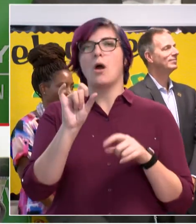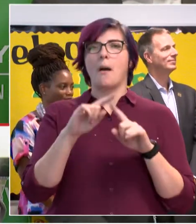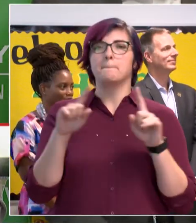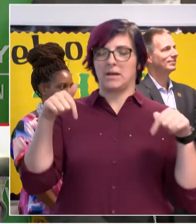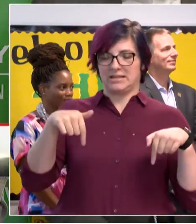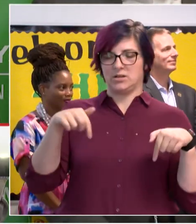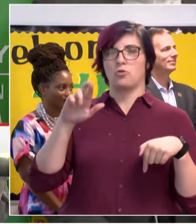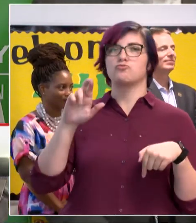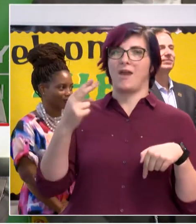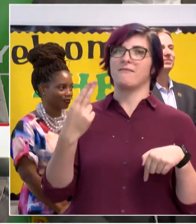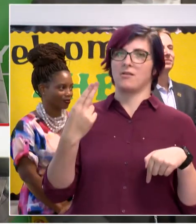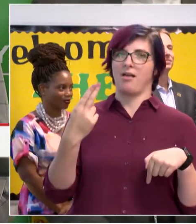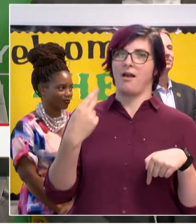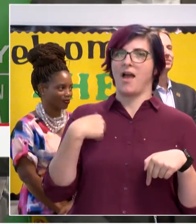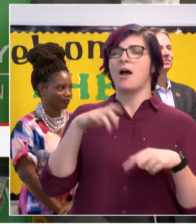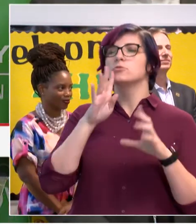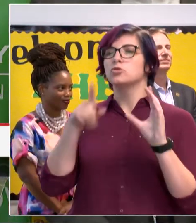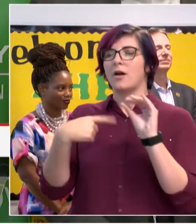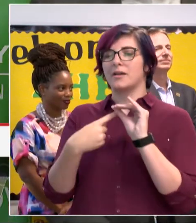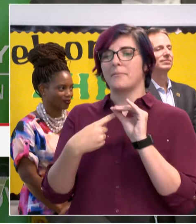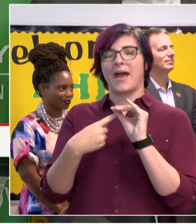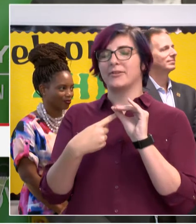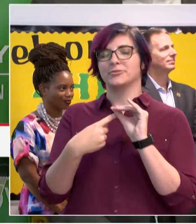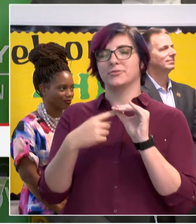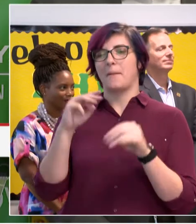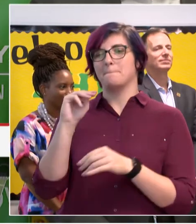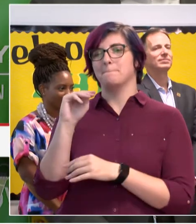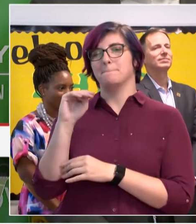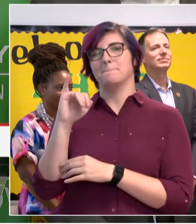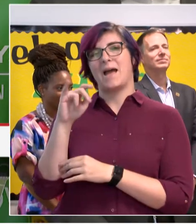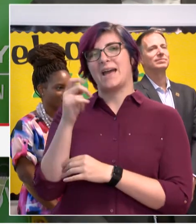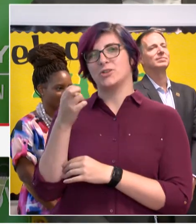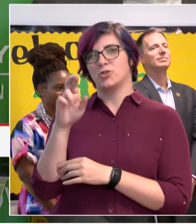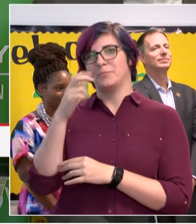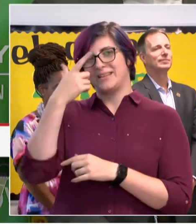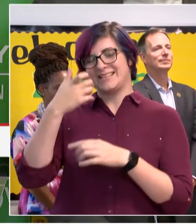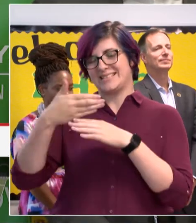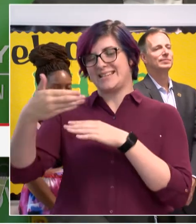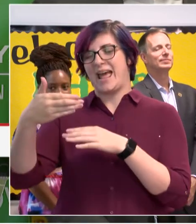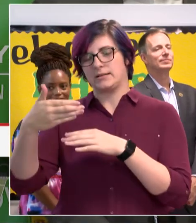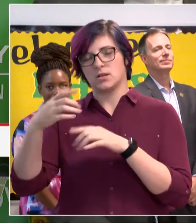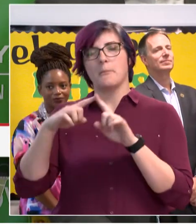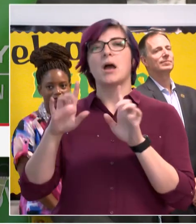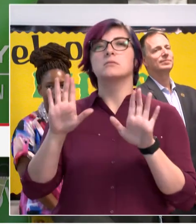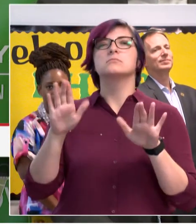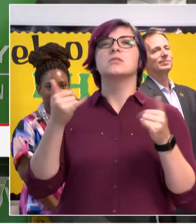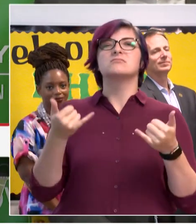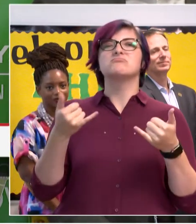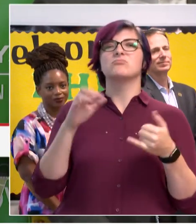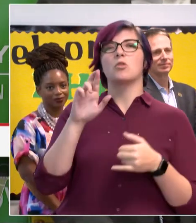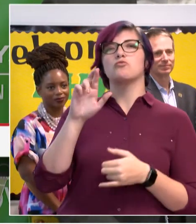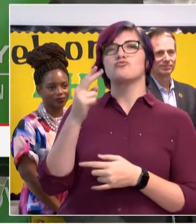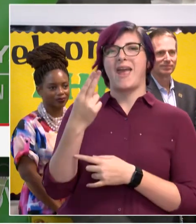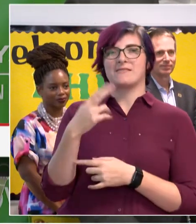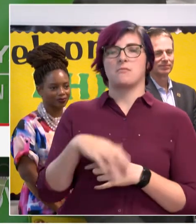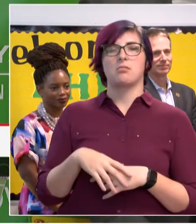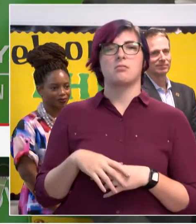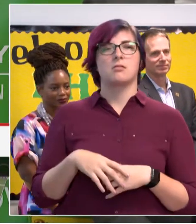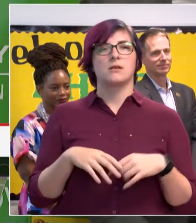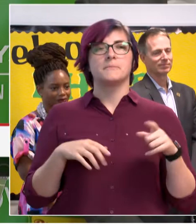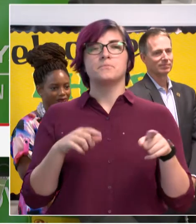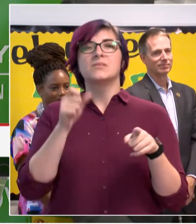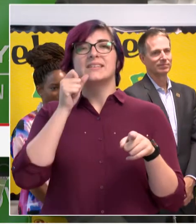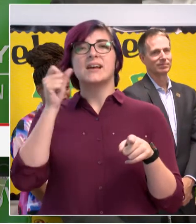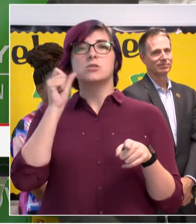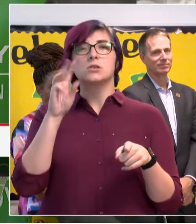at Randle. Okay. I was talking about Minor because it's next. Okay. Well, but anyway, we're at Randle. Also in Ward 7 yesterday, you had a